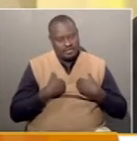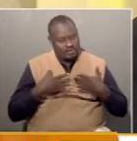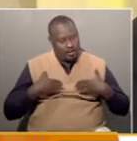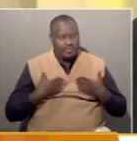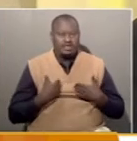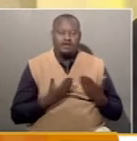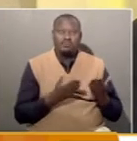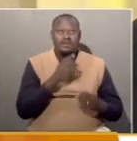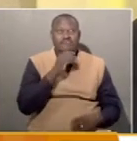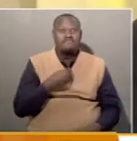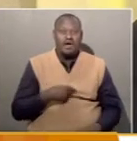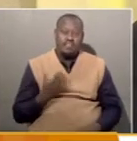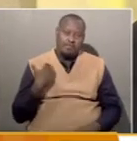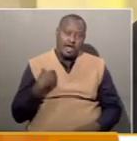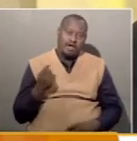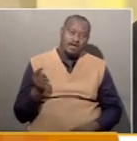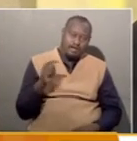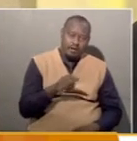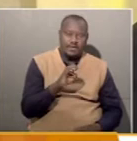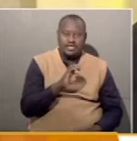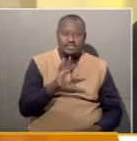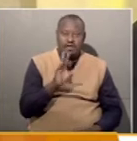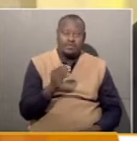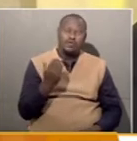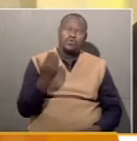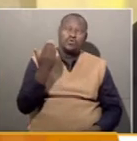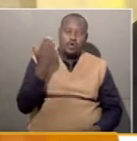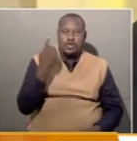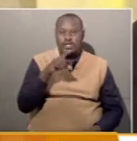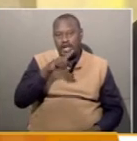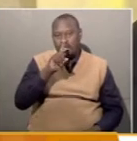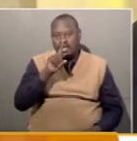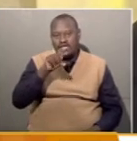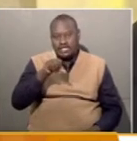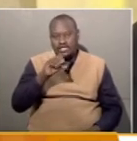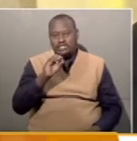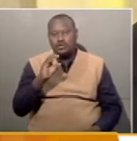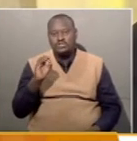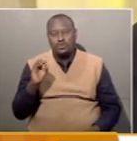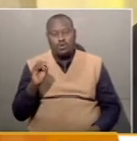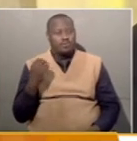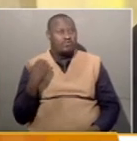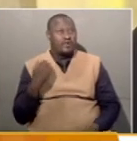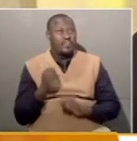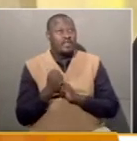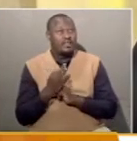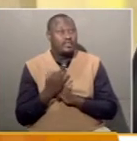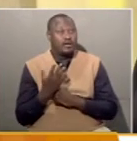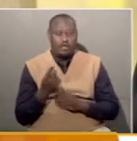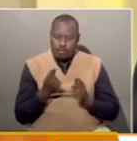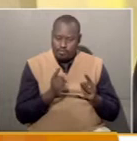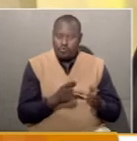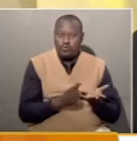My father came in East Africa in the year 1900 at the age of 13, and to Uganda in